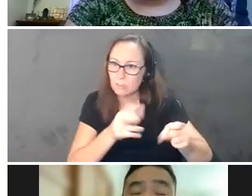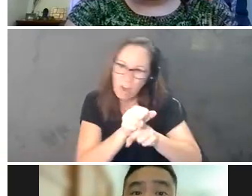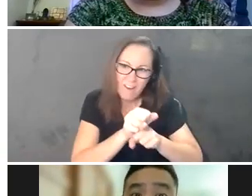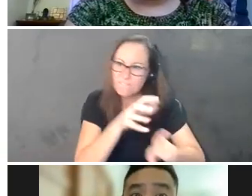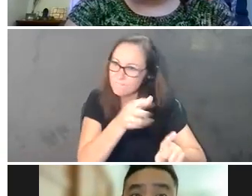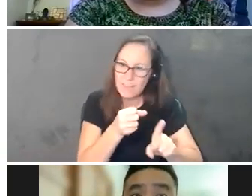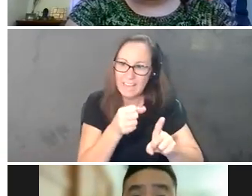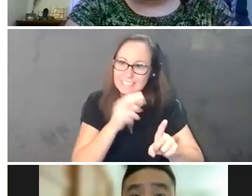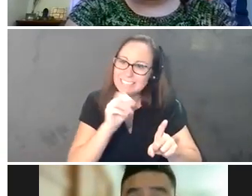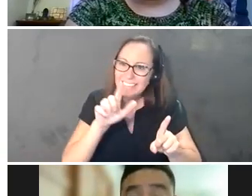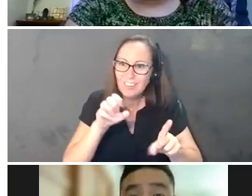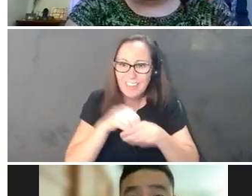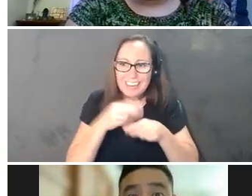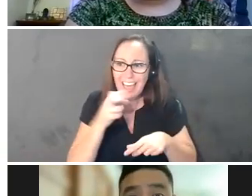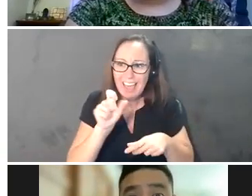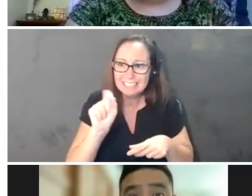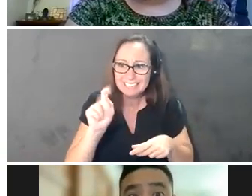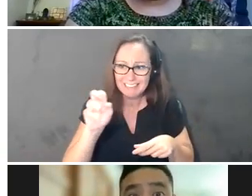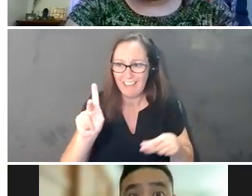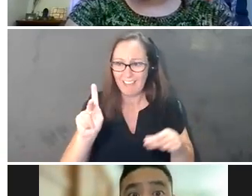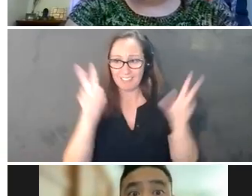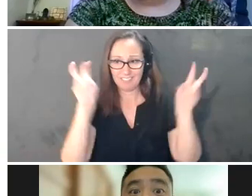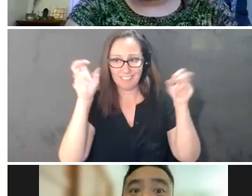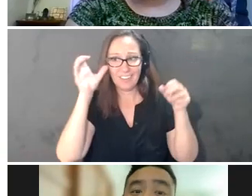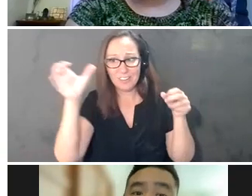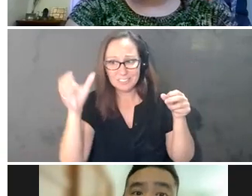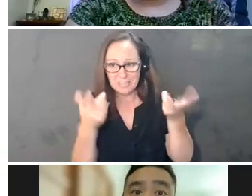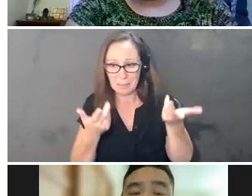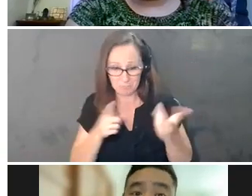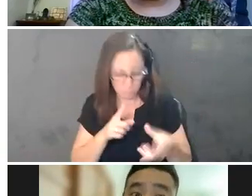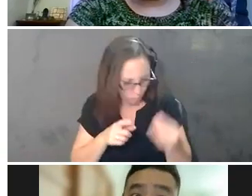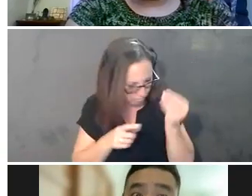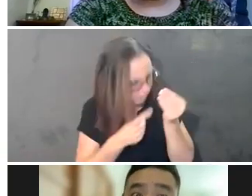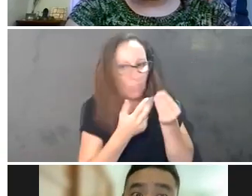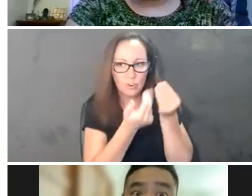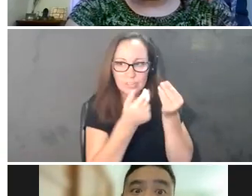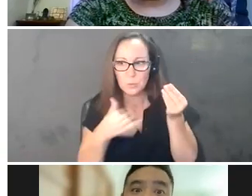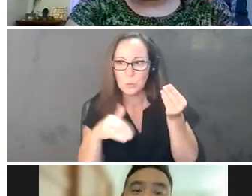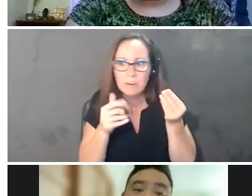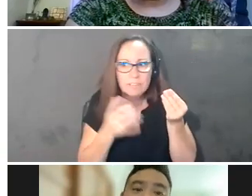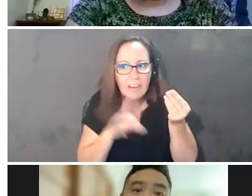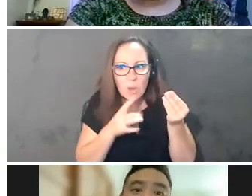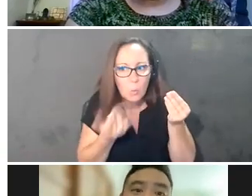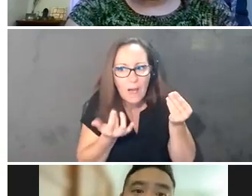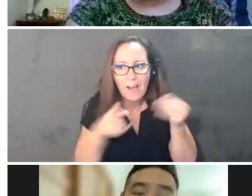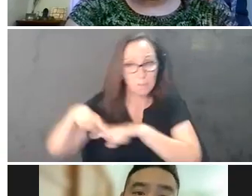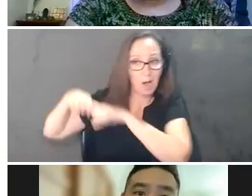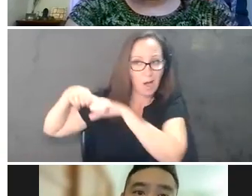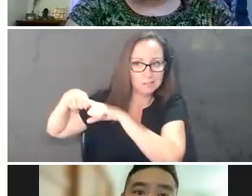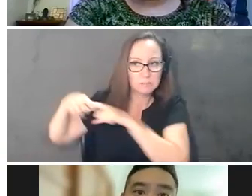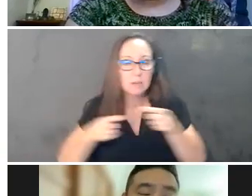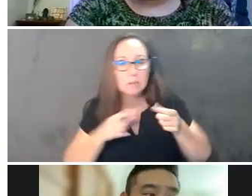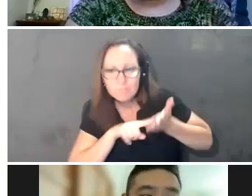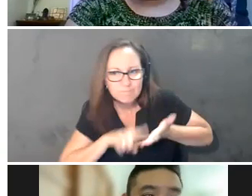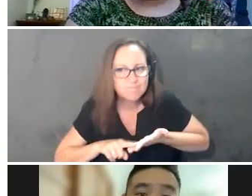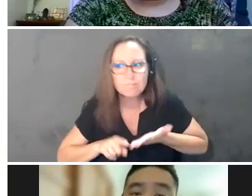We need to figure out if this needle is real or not, okay? And so what they did was they found those cases and they said, okay, let's take that now.